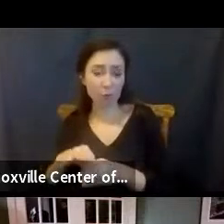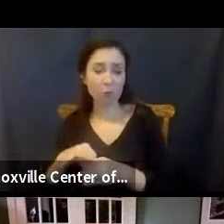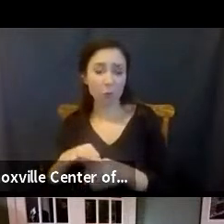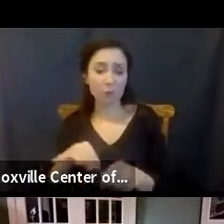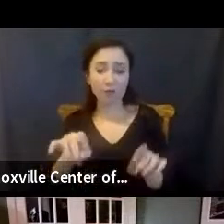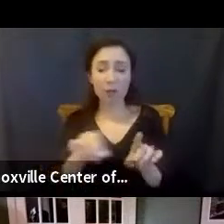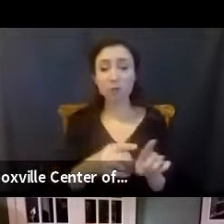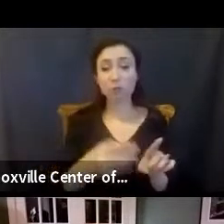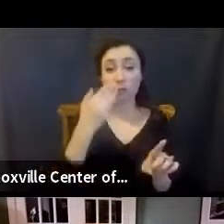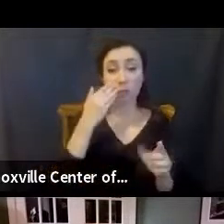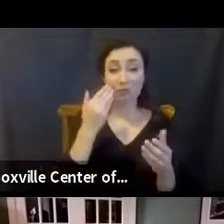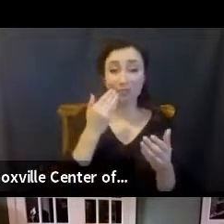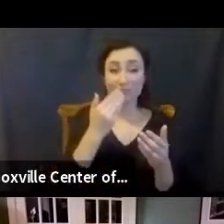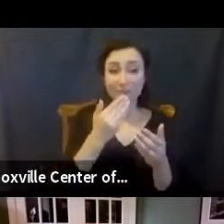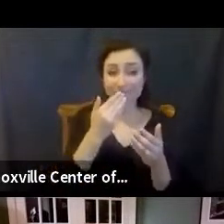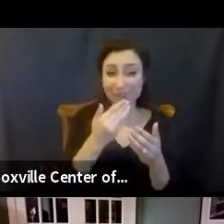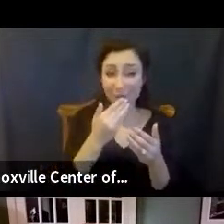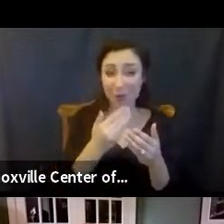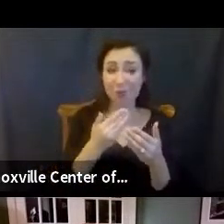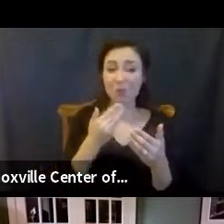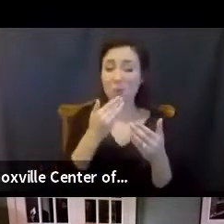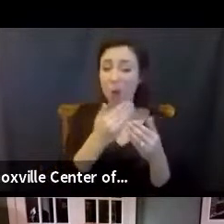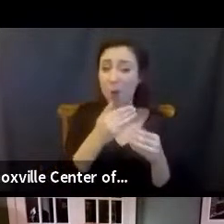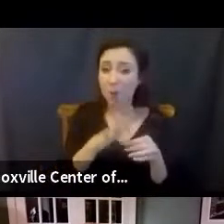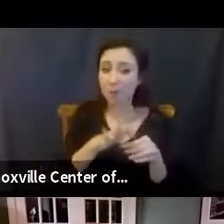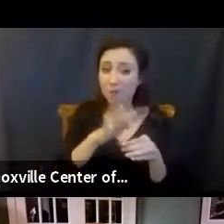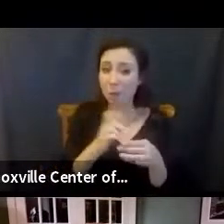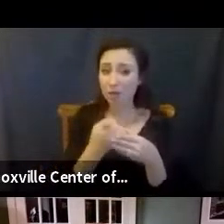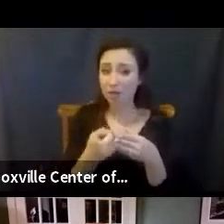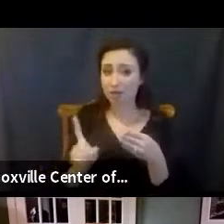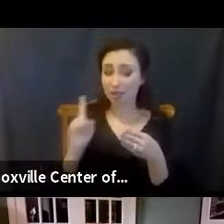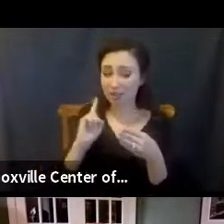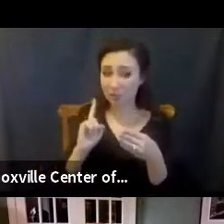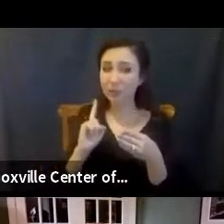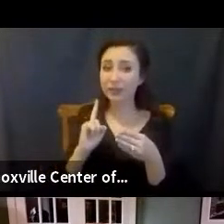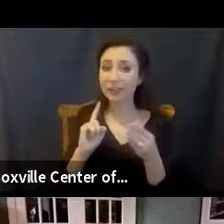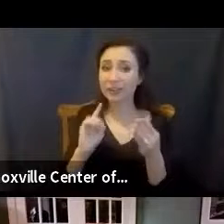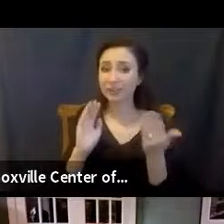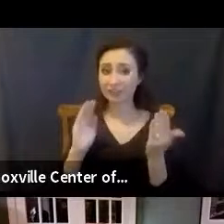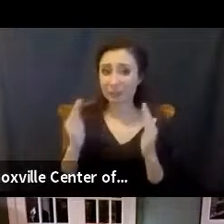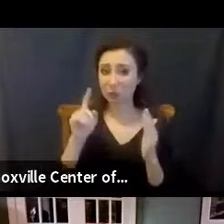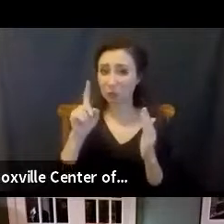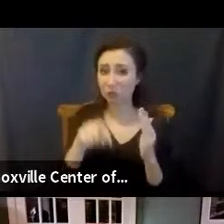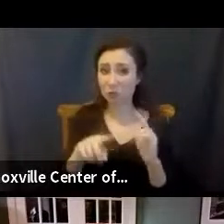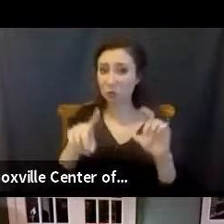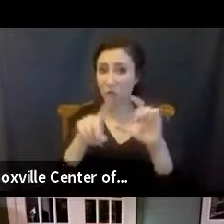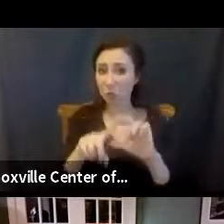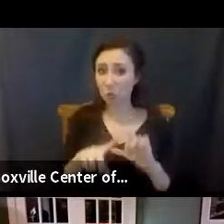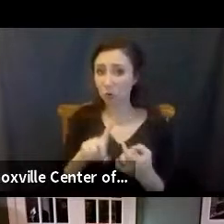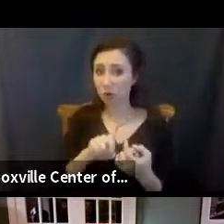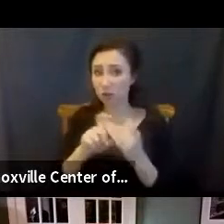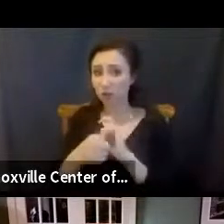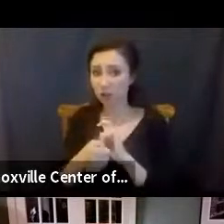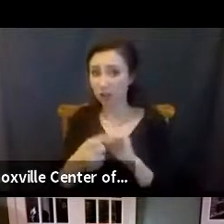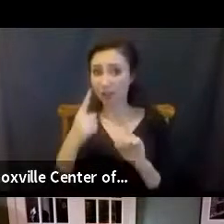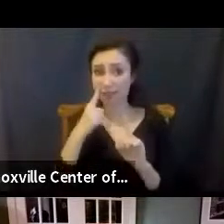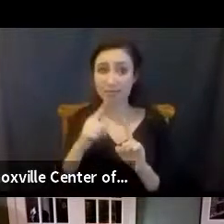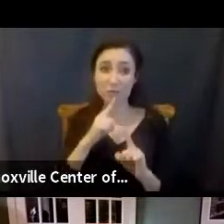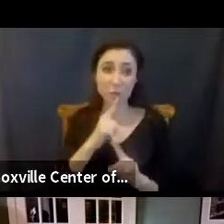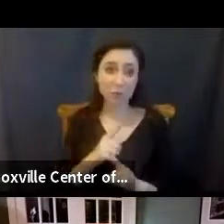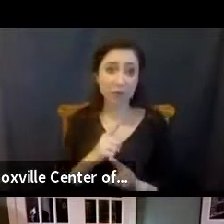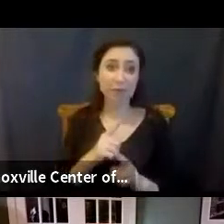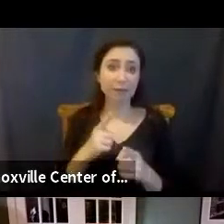this was close to making it to a vote last week, other than needing wording, I think it would be very reasonable